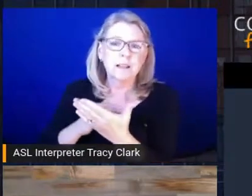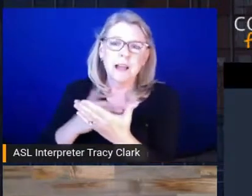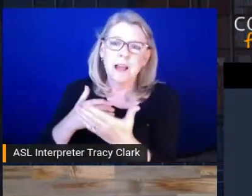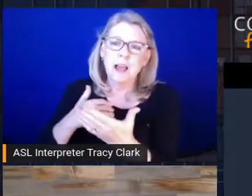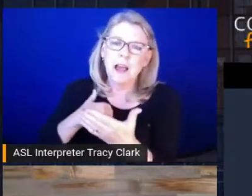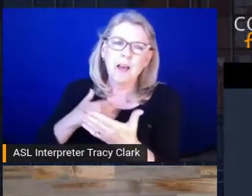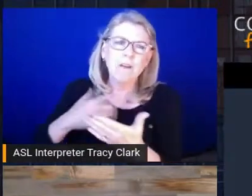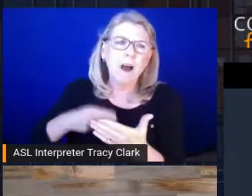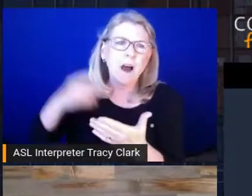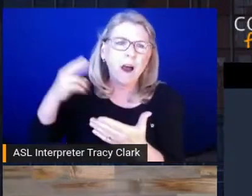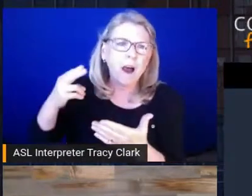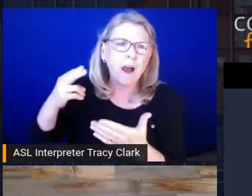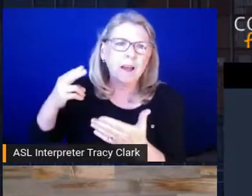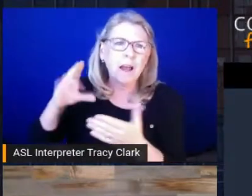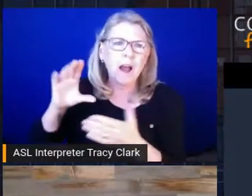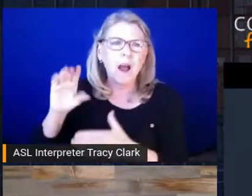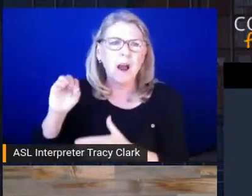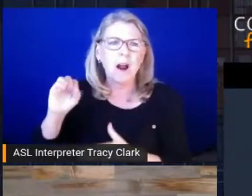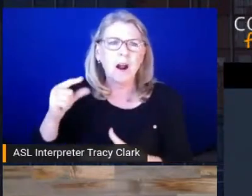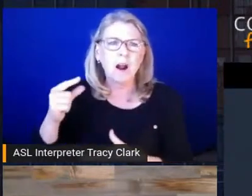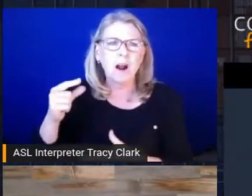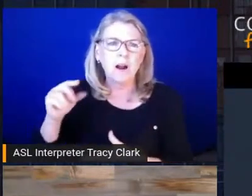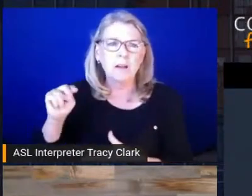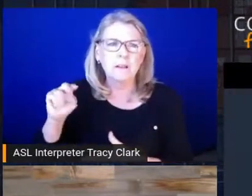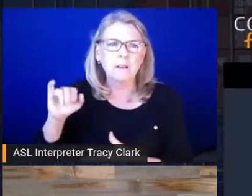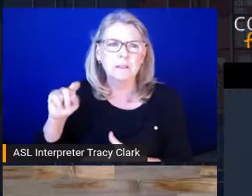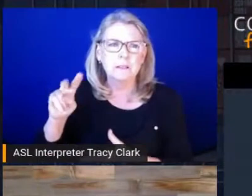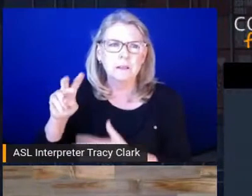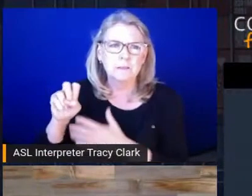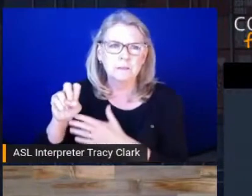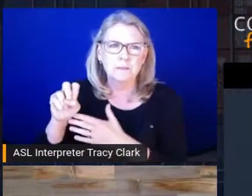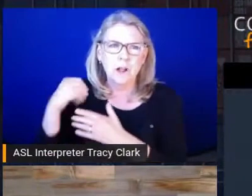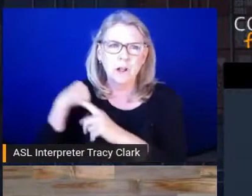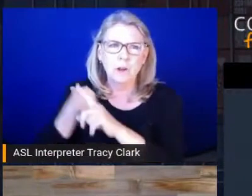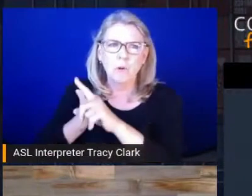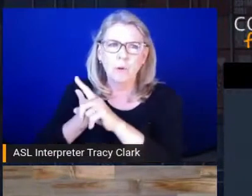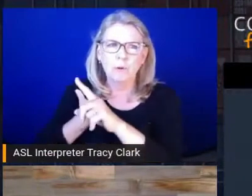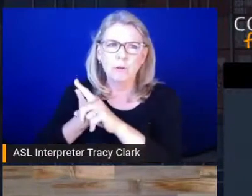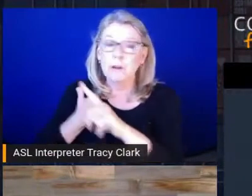Now, this isn't strictly unique to YAML. The load